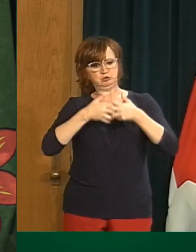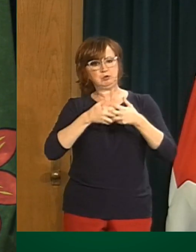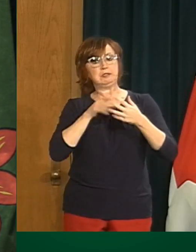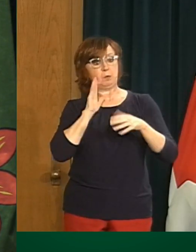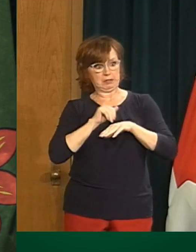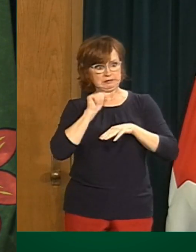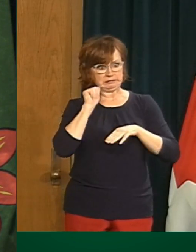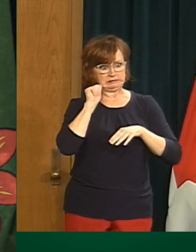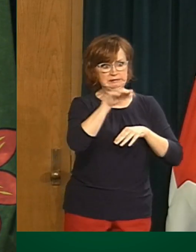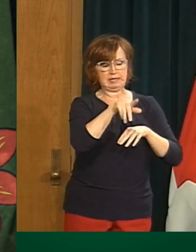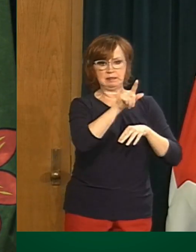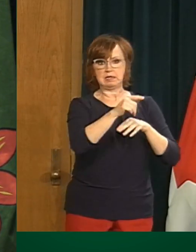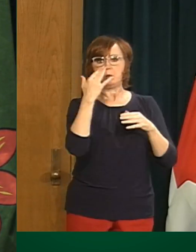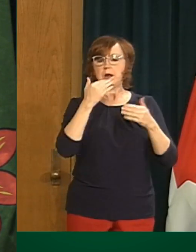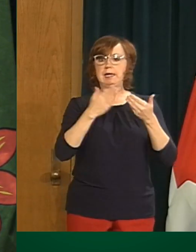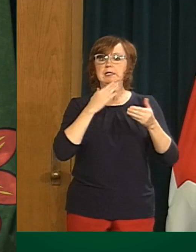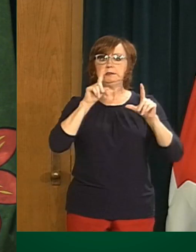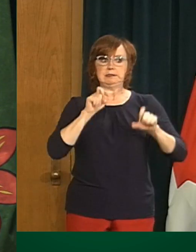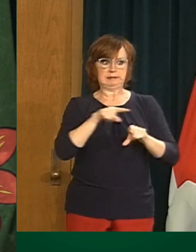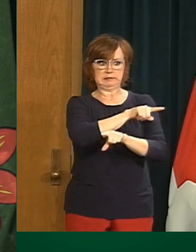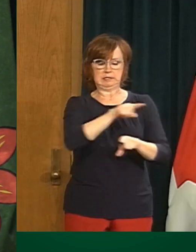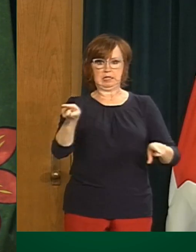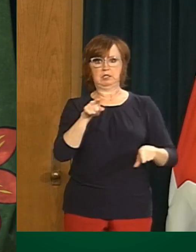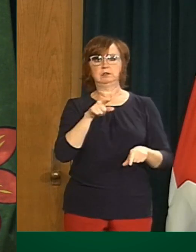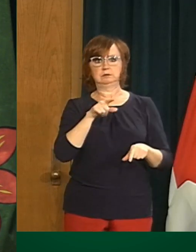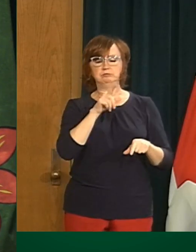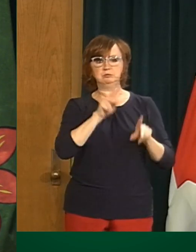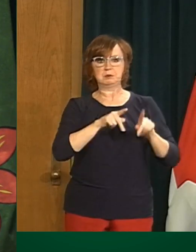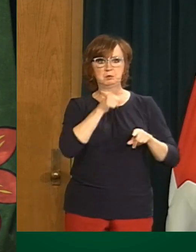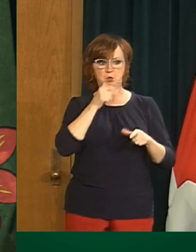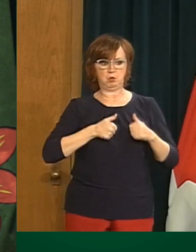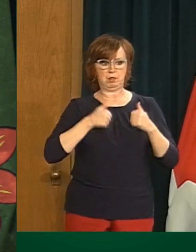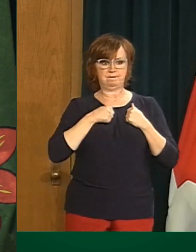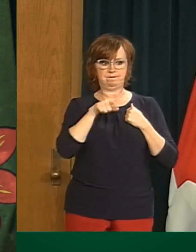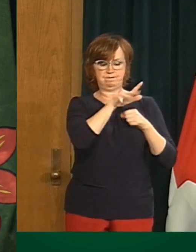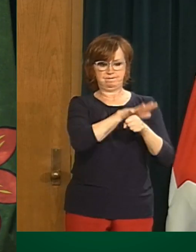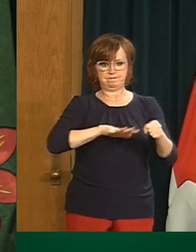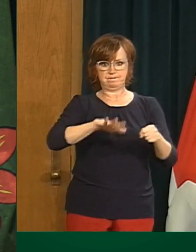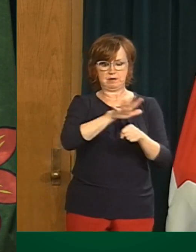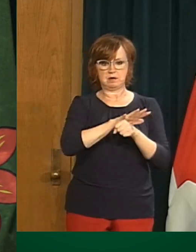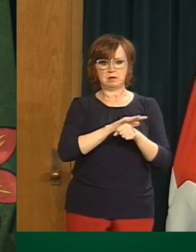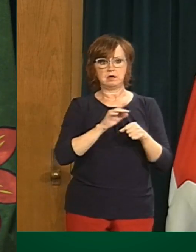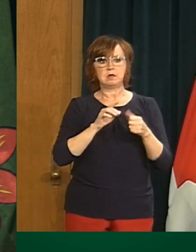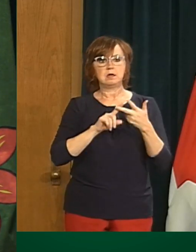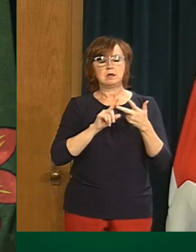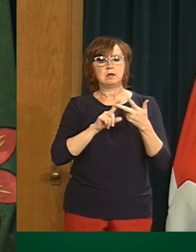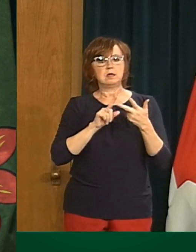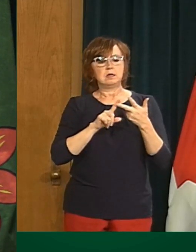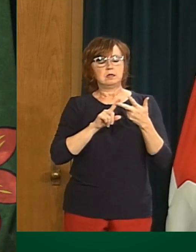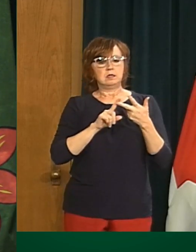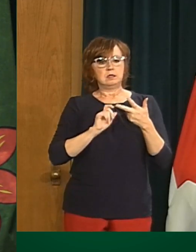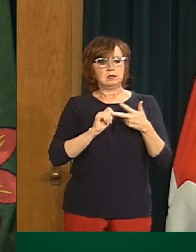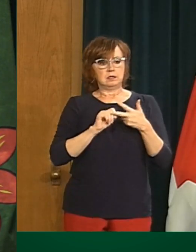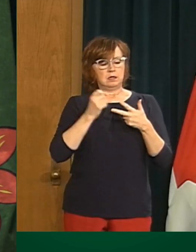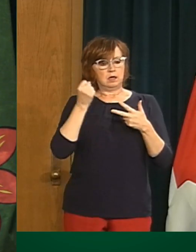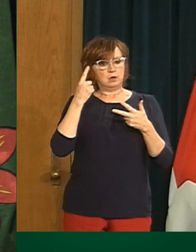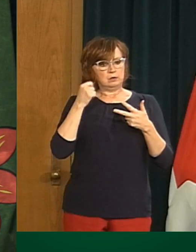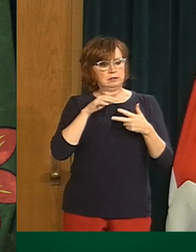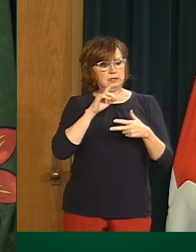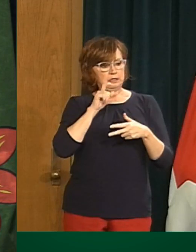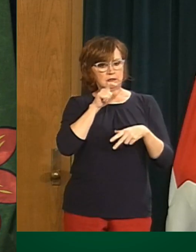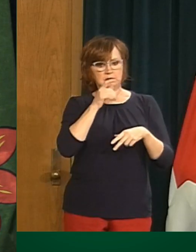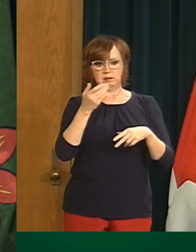to significantly expand the testing and including the shortening of our turnaround time of our tests in that